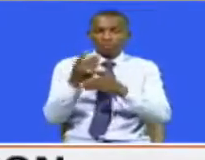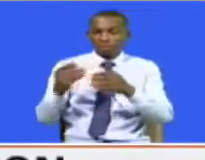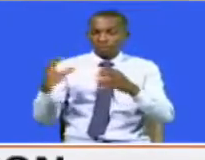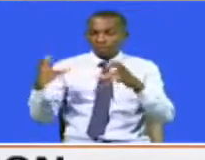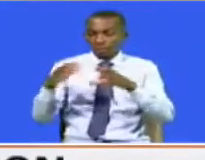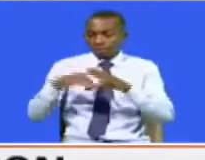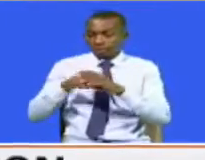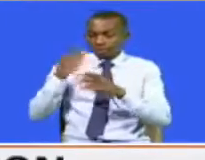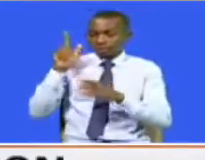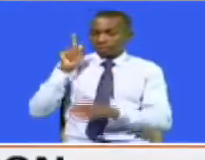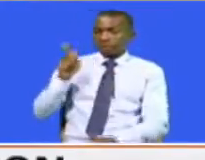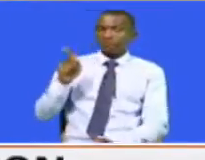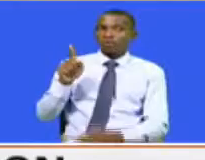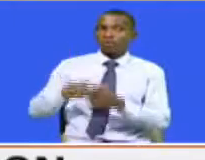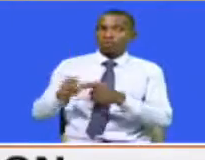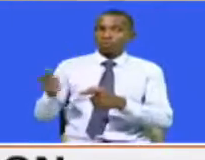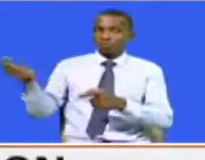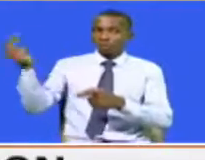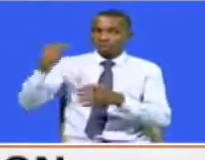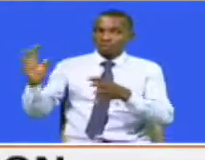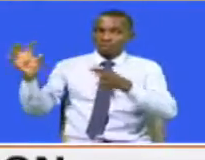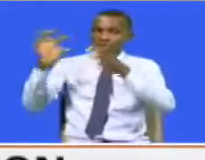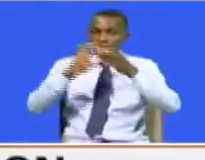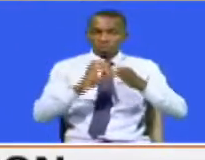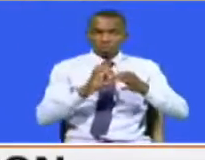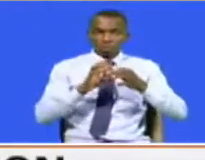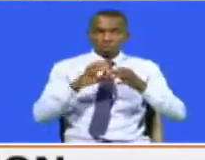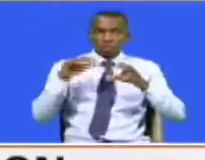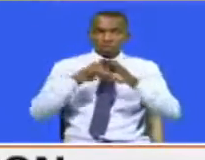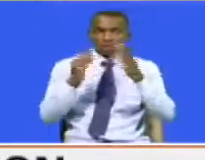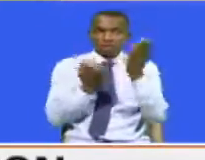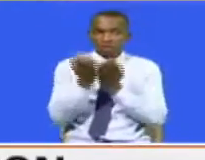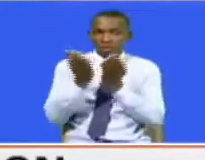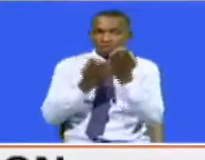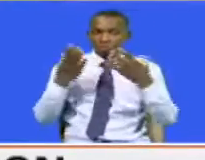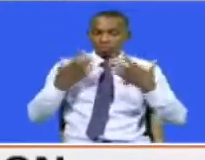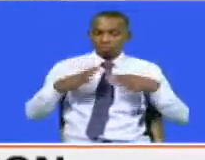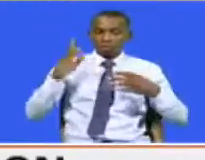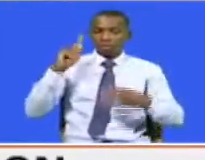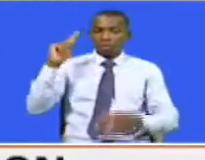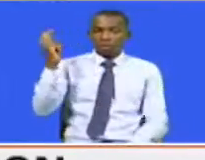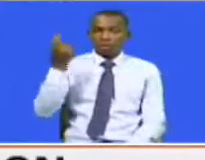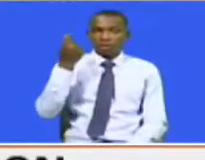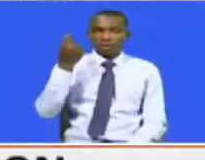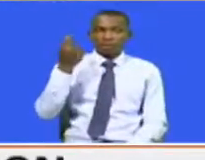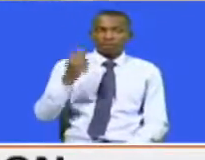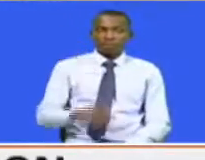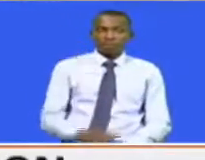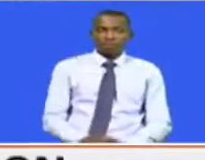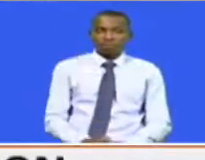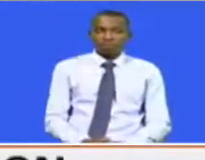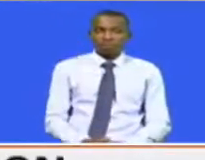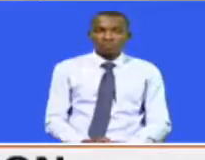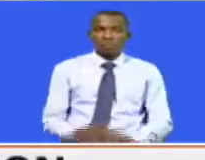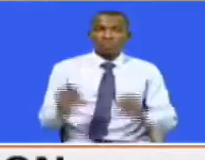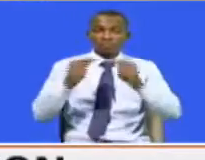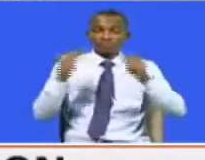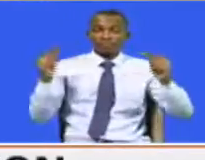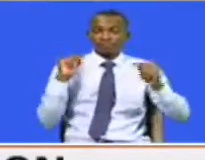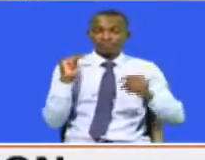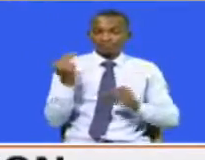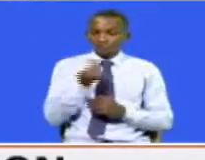coalition to join us in serving the people of Kenya. Their enemy in the house is those people who are